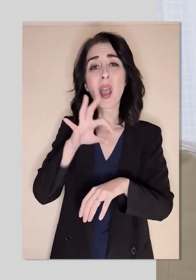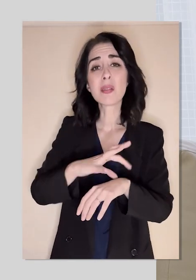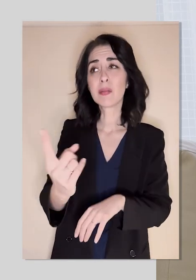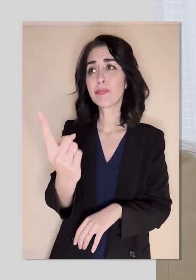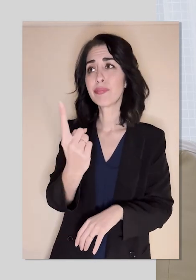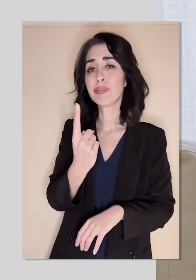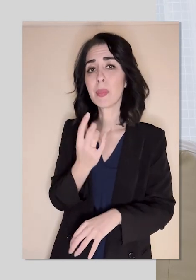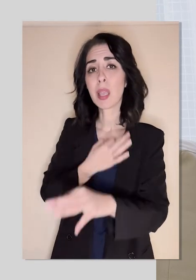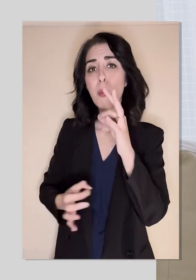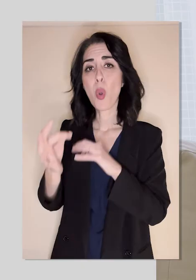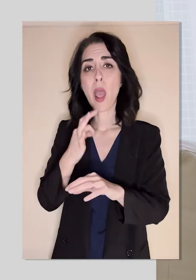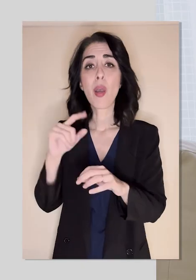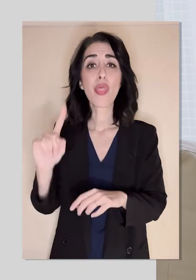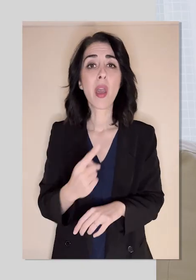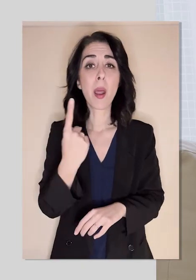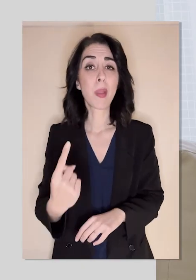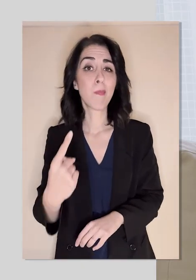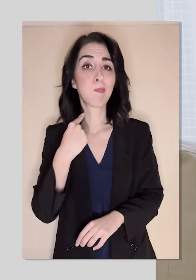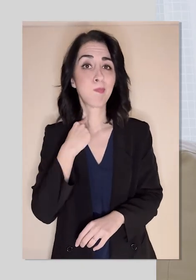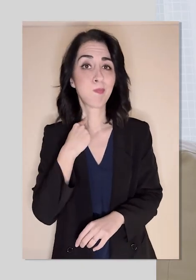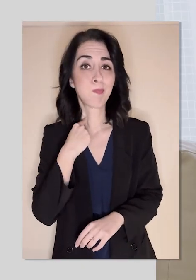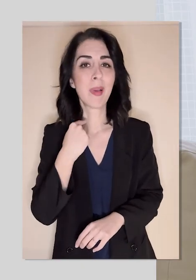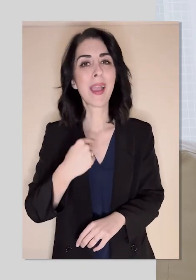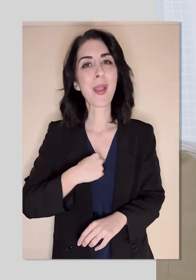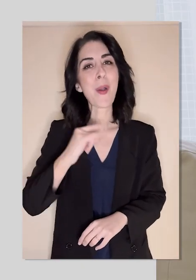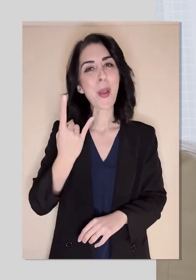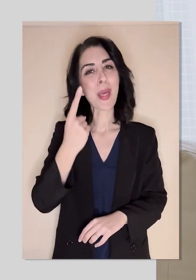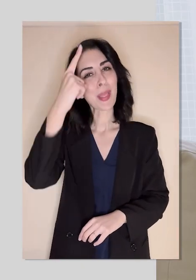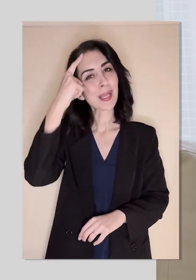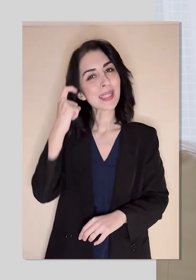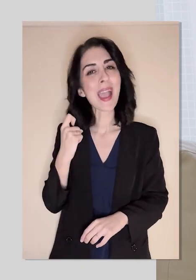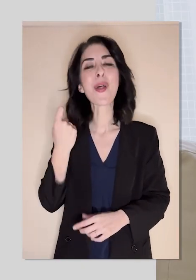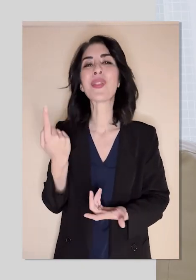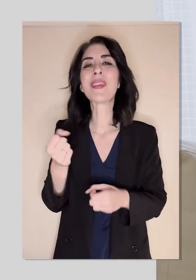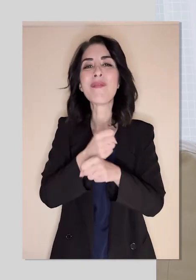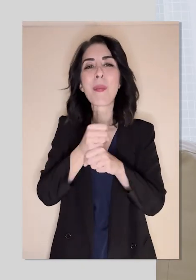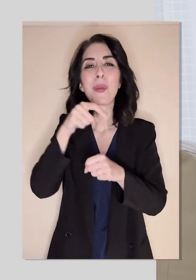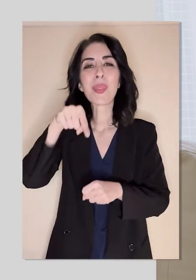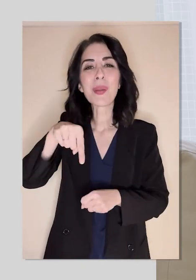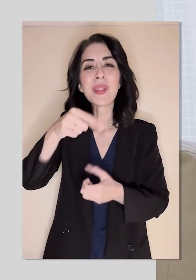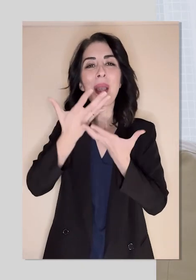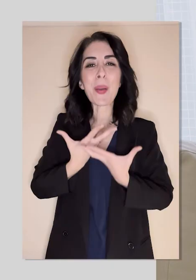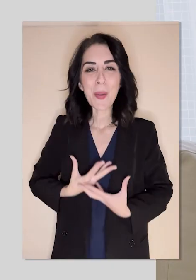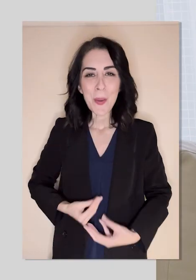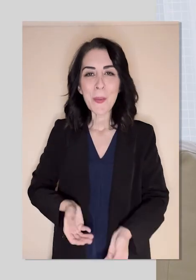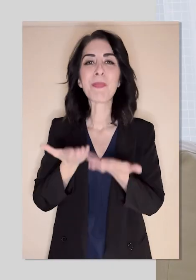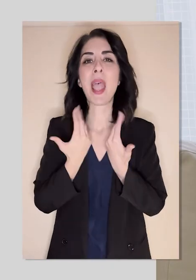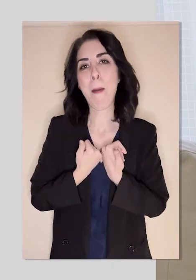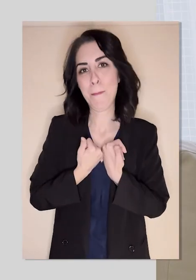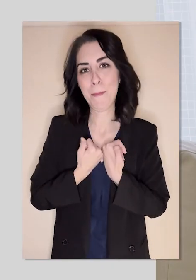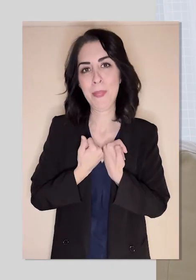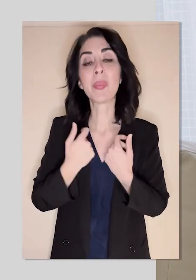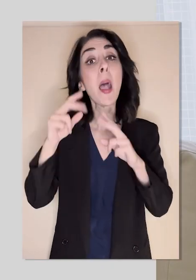it well. There was once a study where they gave a triptan intravenously, and they kept giving a